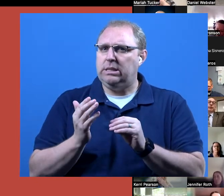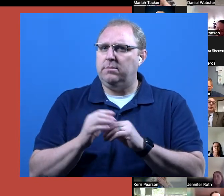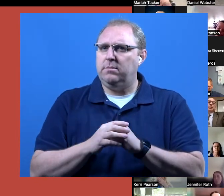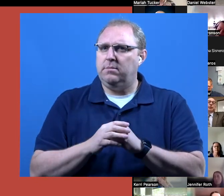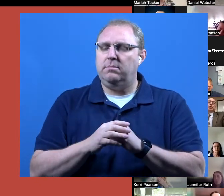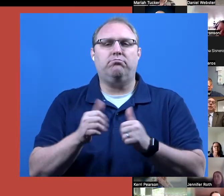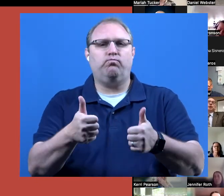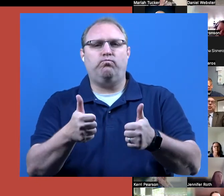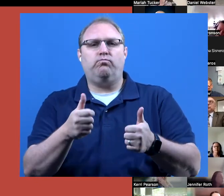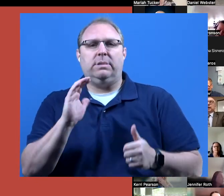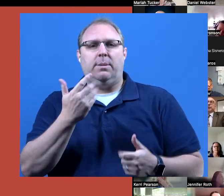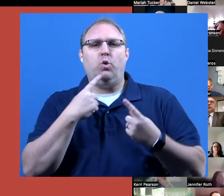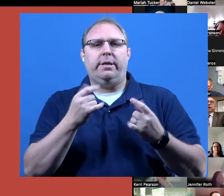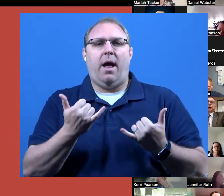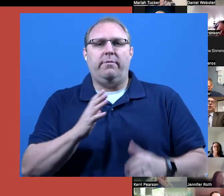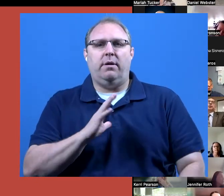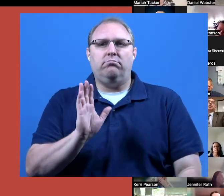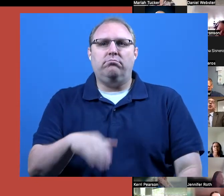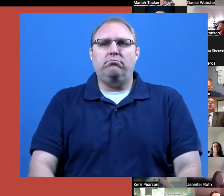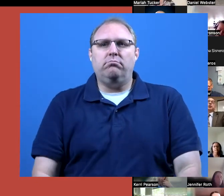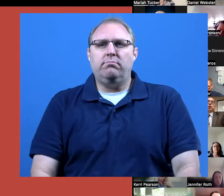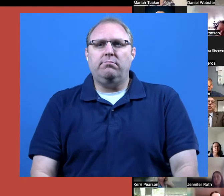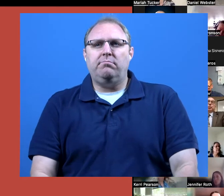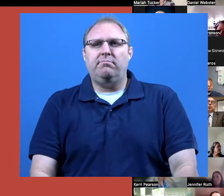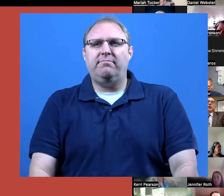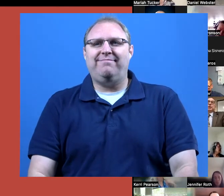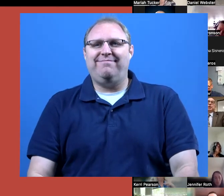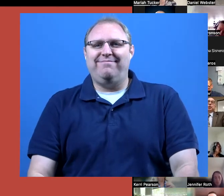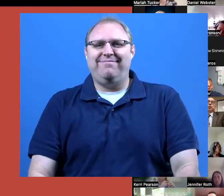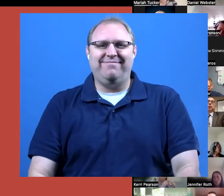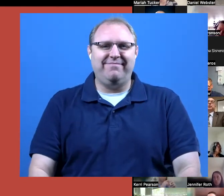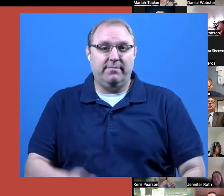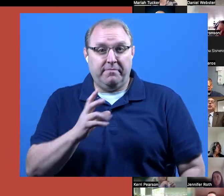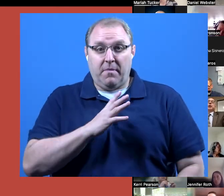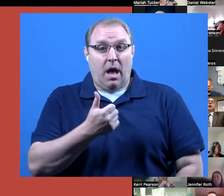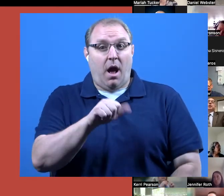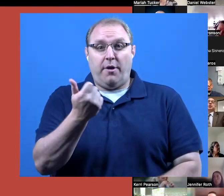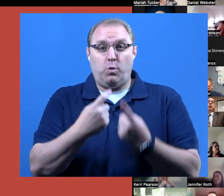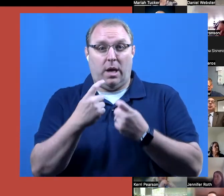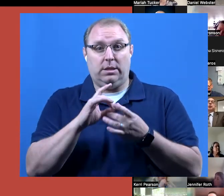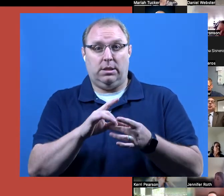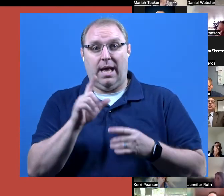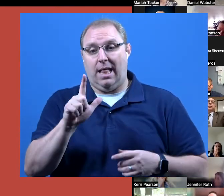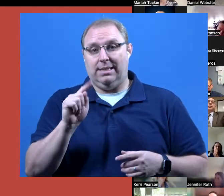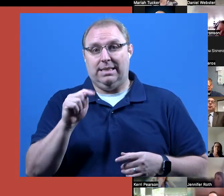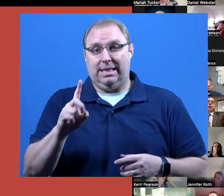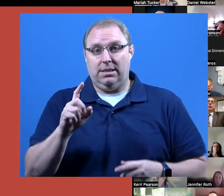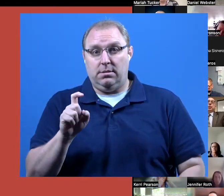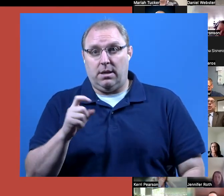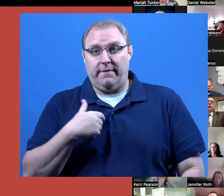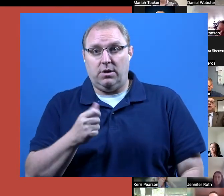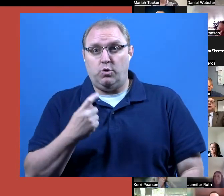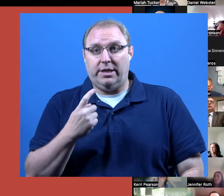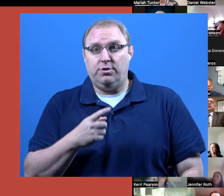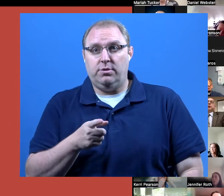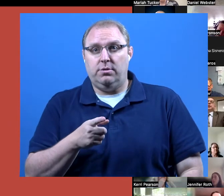determine eligibility. We don't gather their documents. We don't process their rules. And so the really